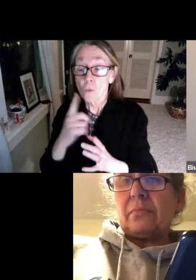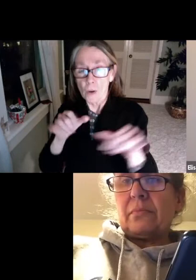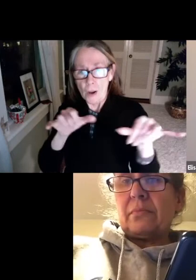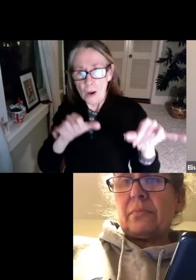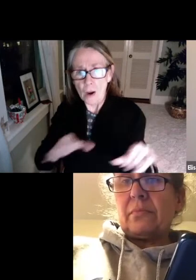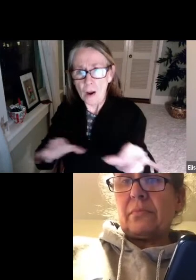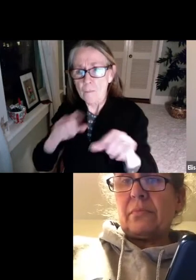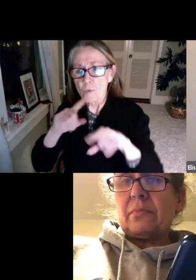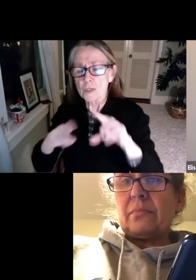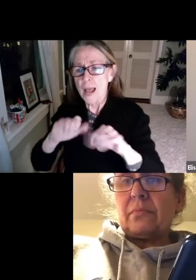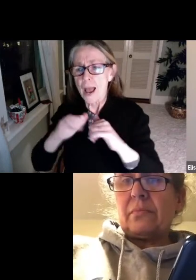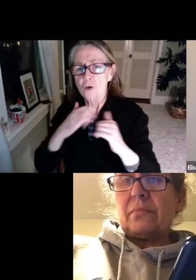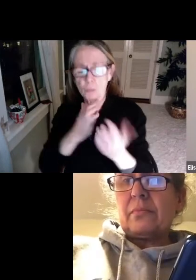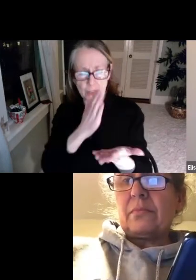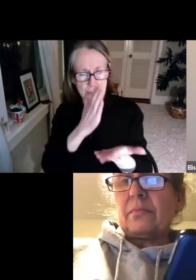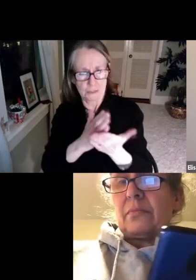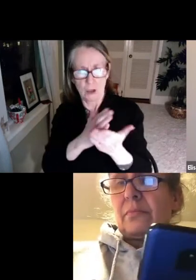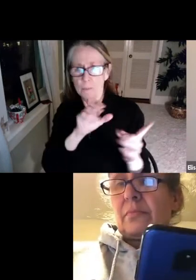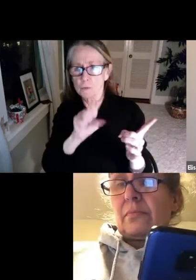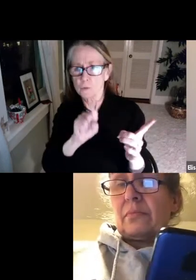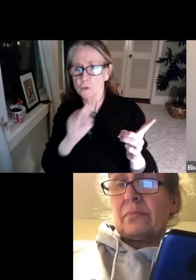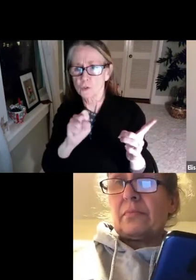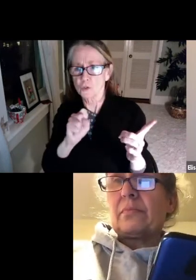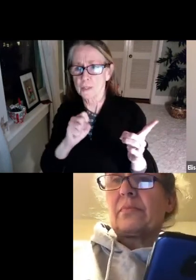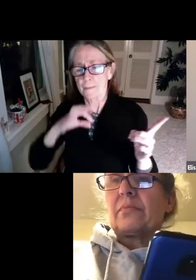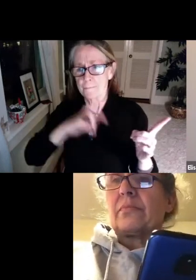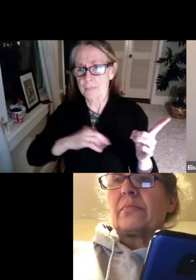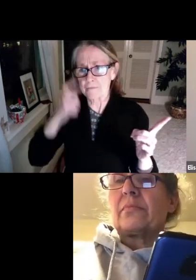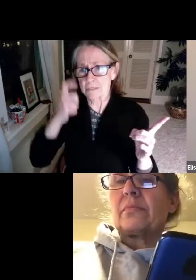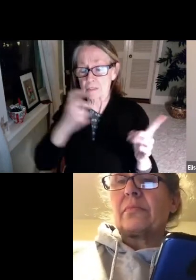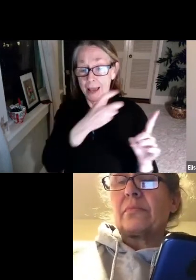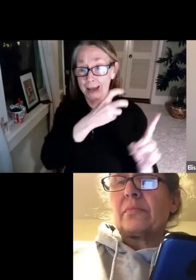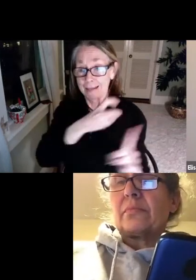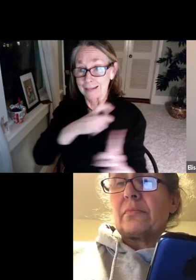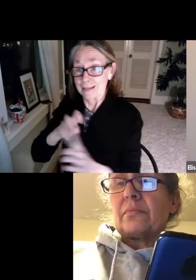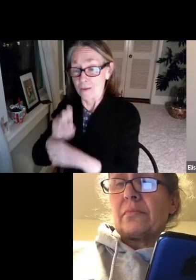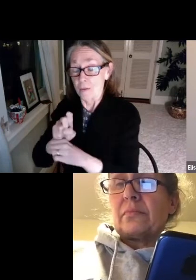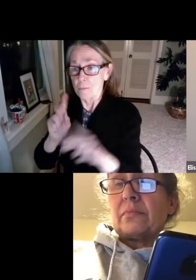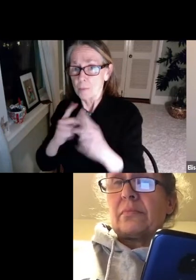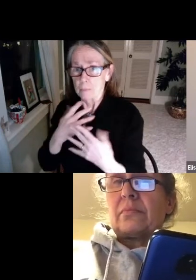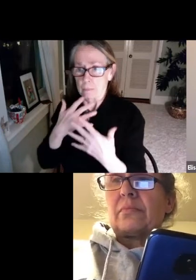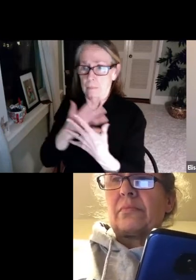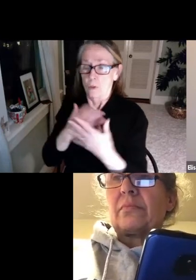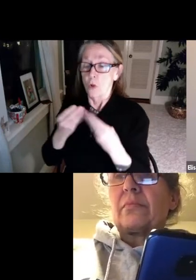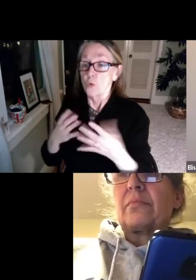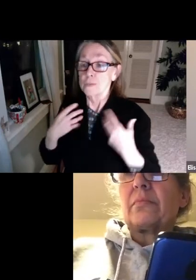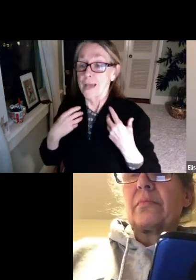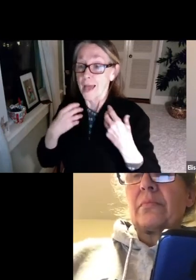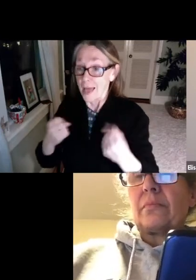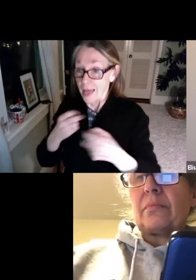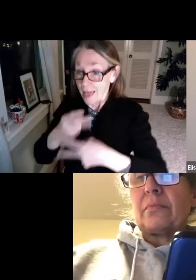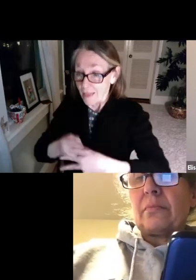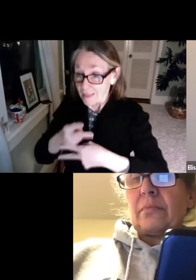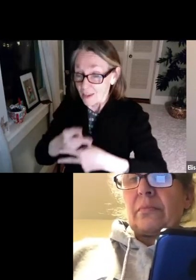off benefits and going back to work is that they're really worried about losing their healthcare coverage, specifically Medicaid and